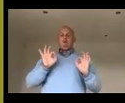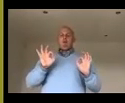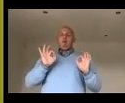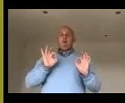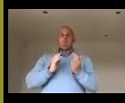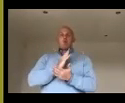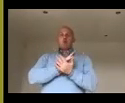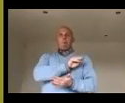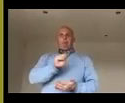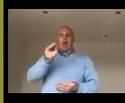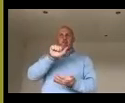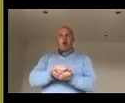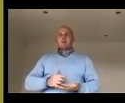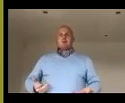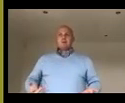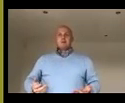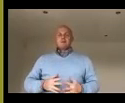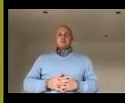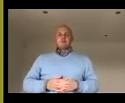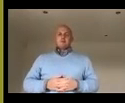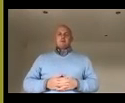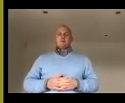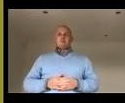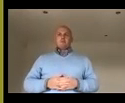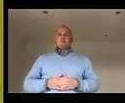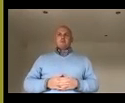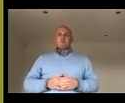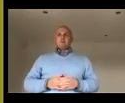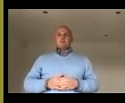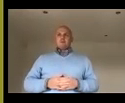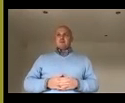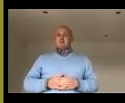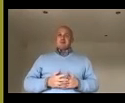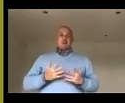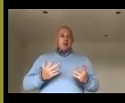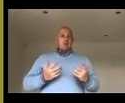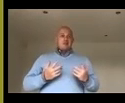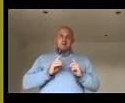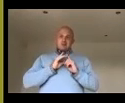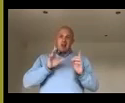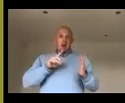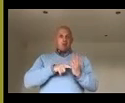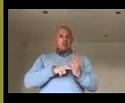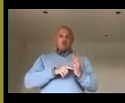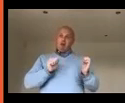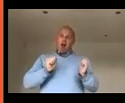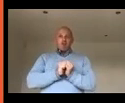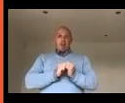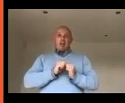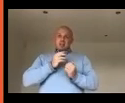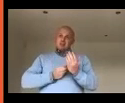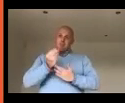place. And then there's a declaration, various terms and conditions where you obviously agree to spend the money as you've said.